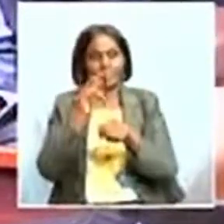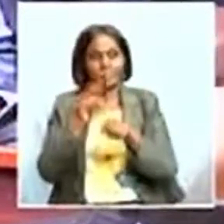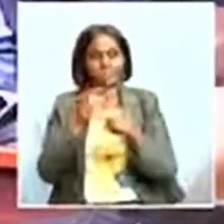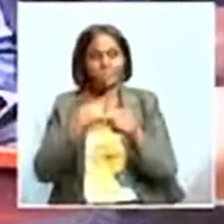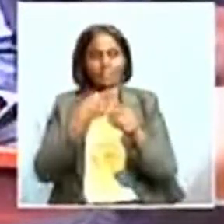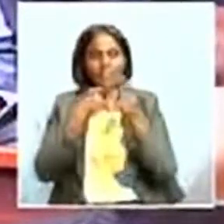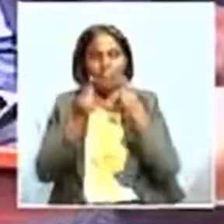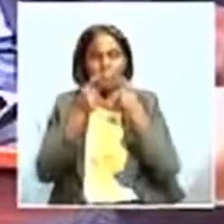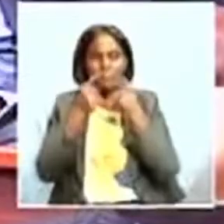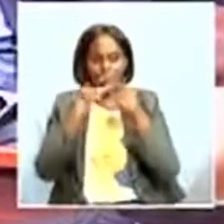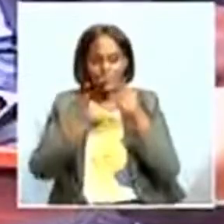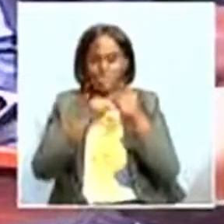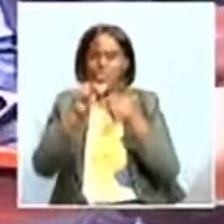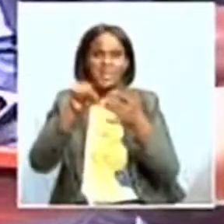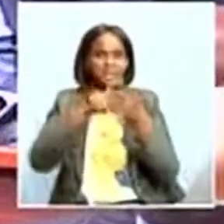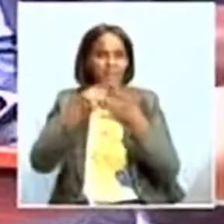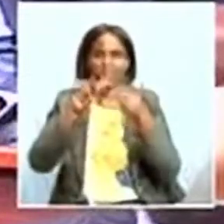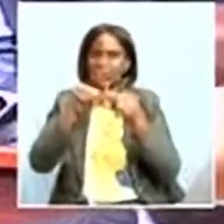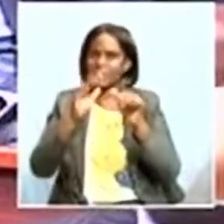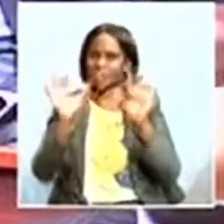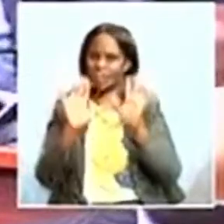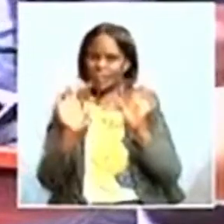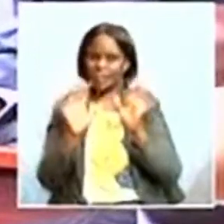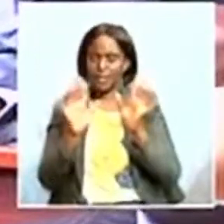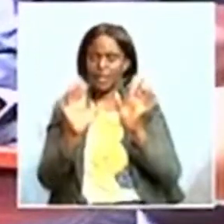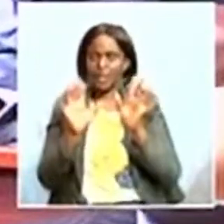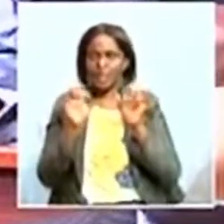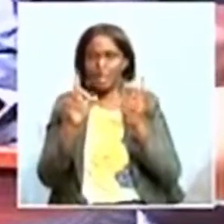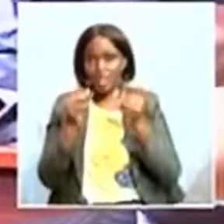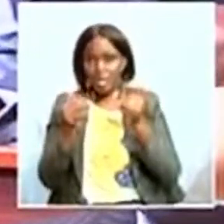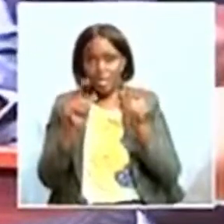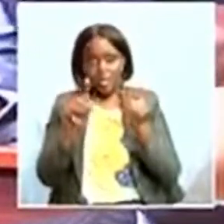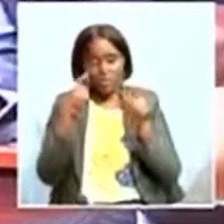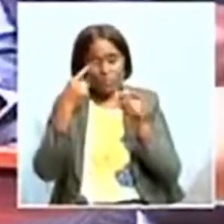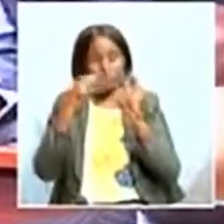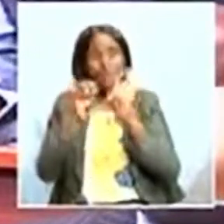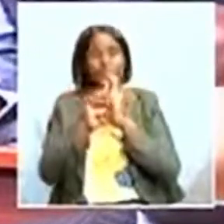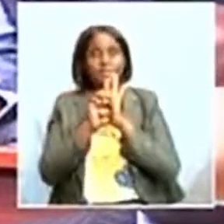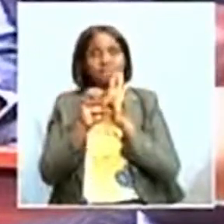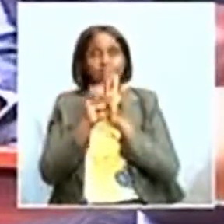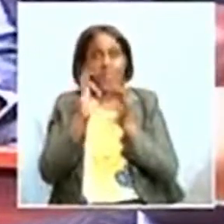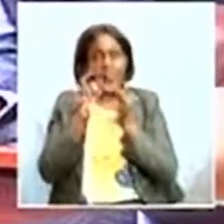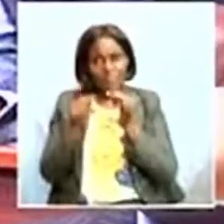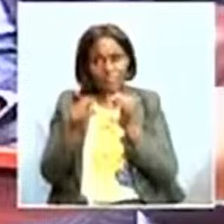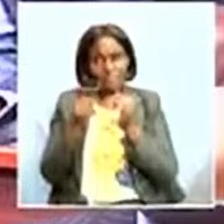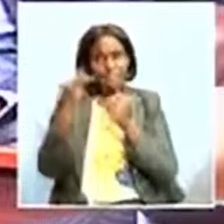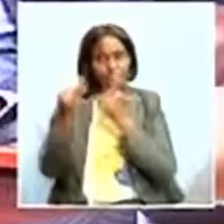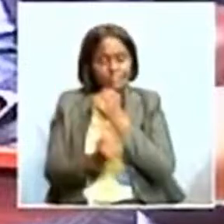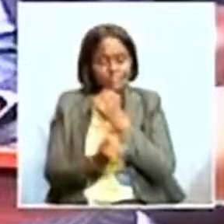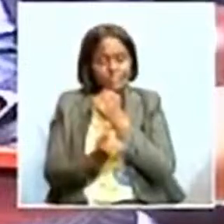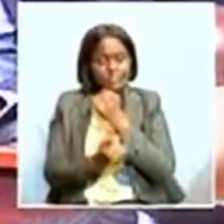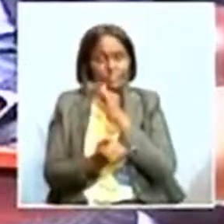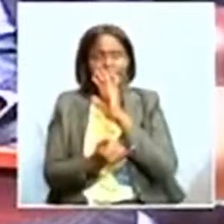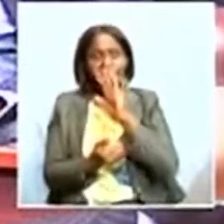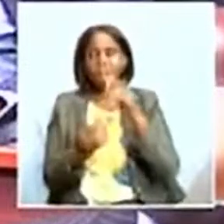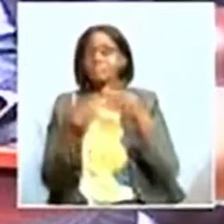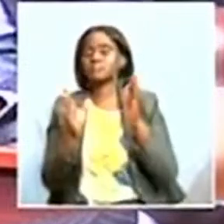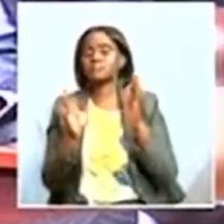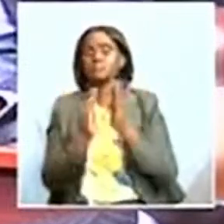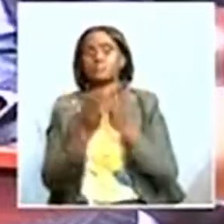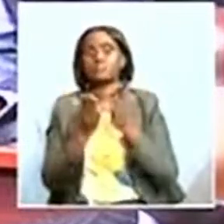saying that we are not cancelling everything. All right? For example, if I am introducing, let me just open the page,